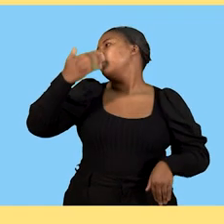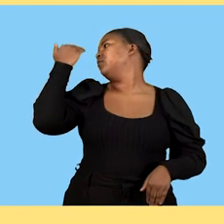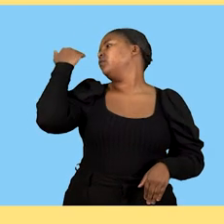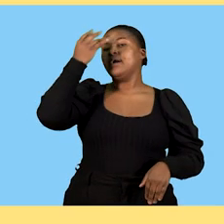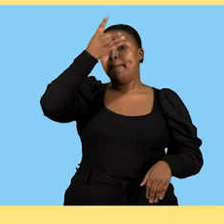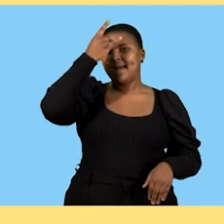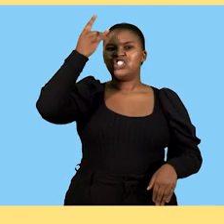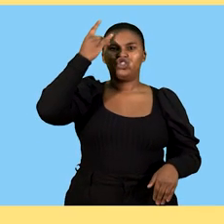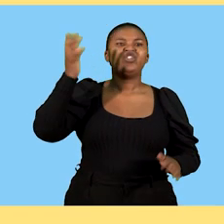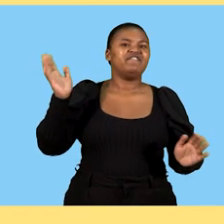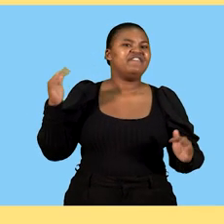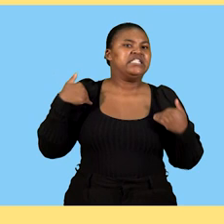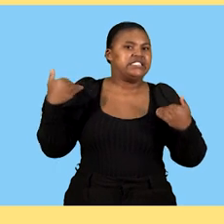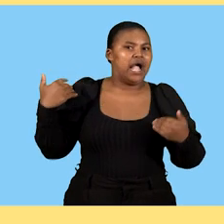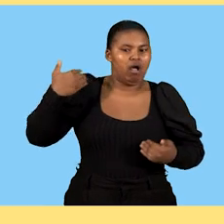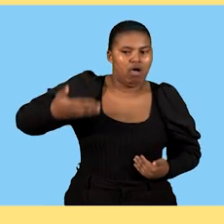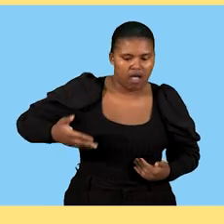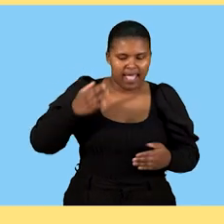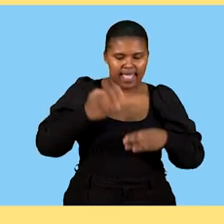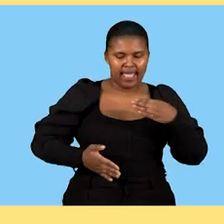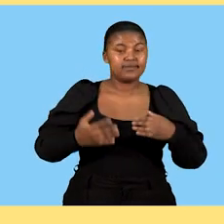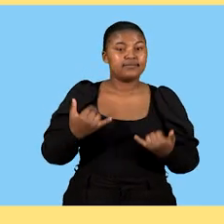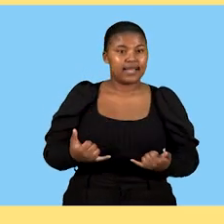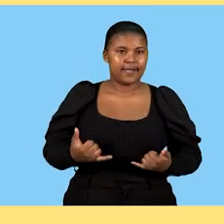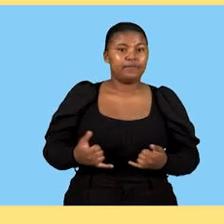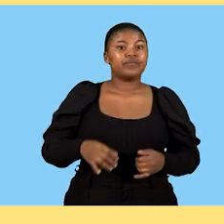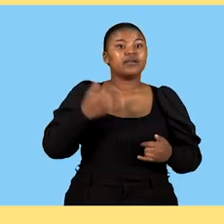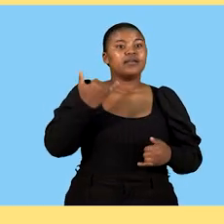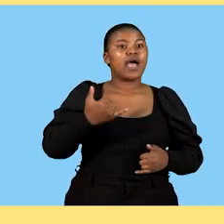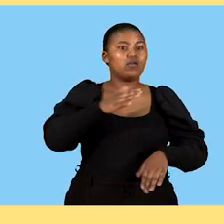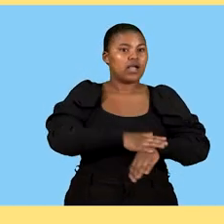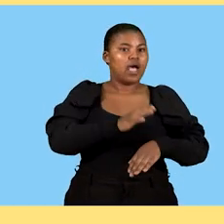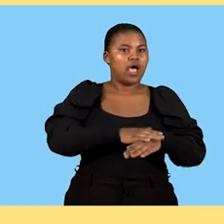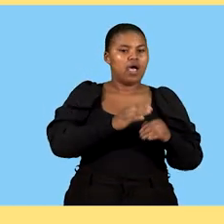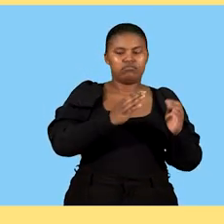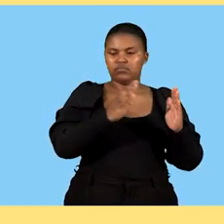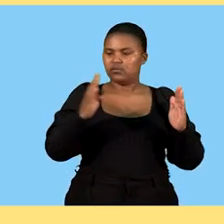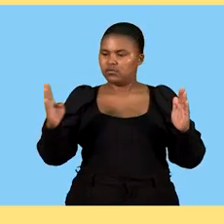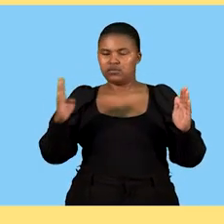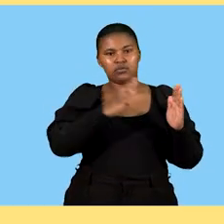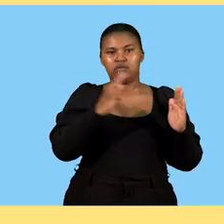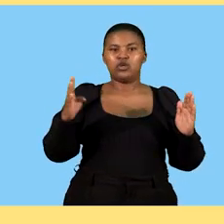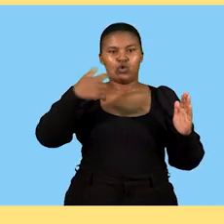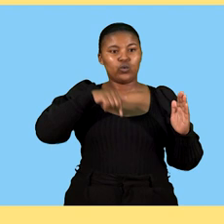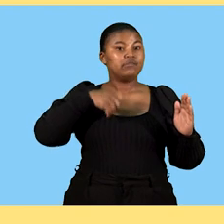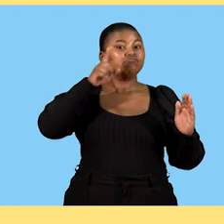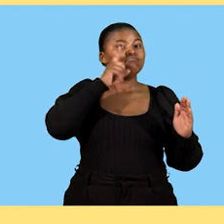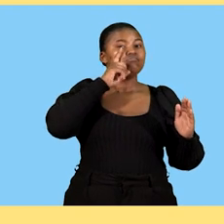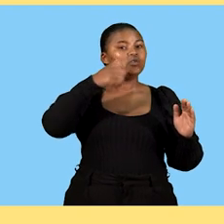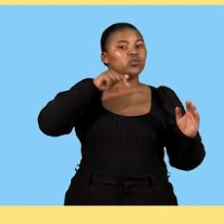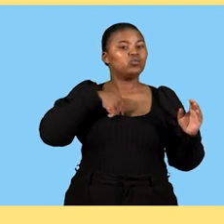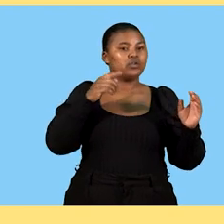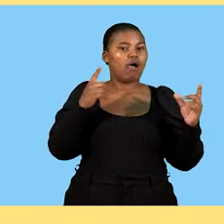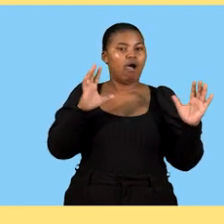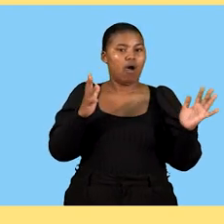per month. The rent for the last month before the year end has not been received. All right, so